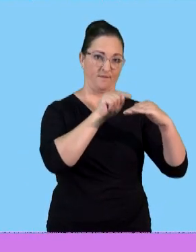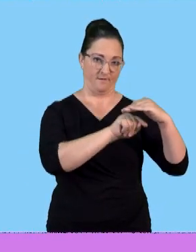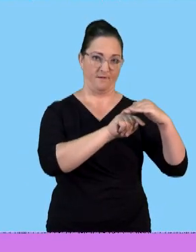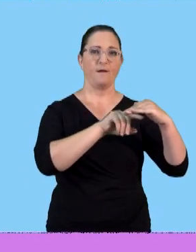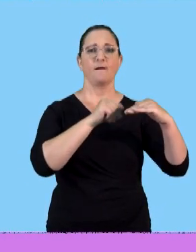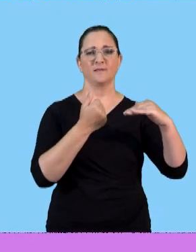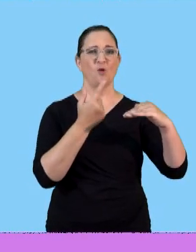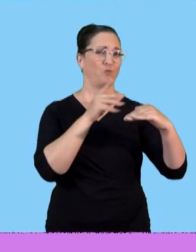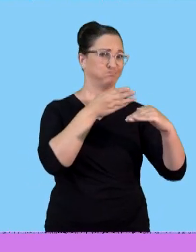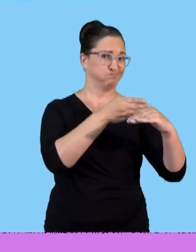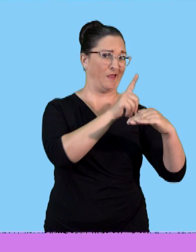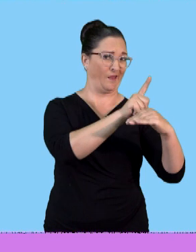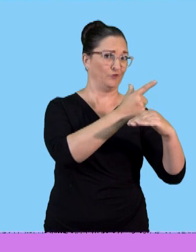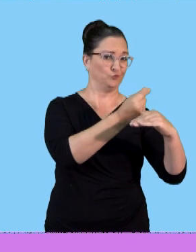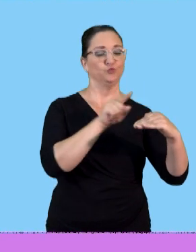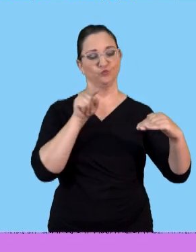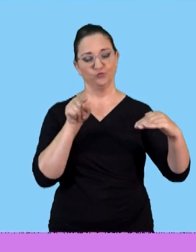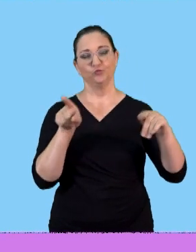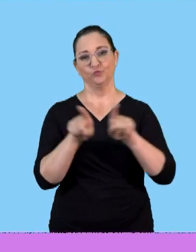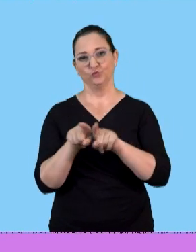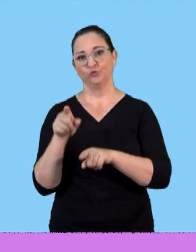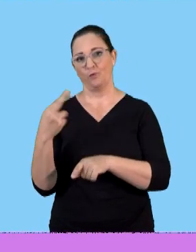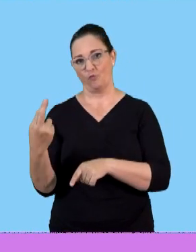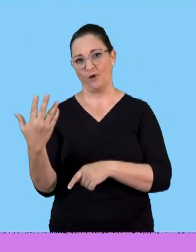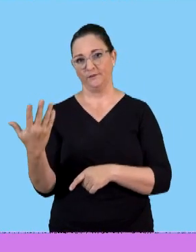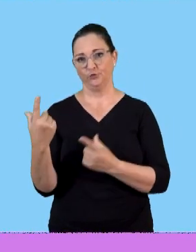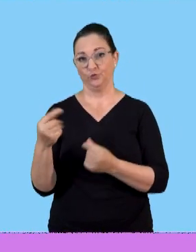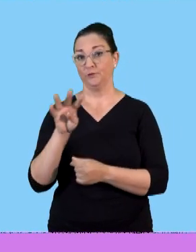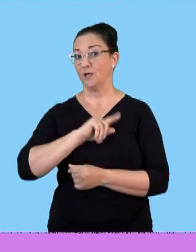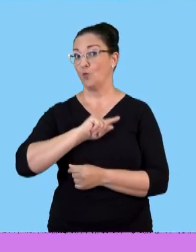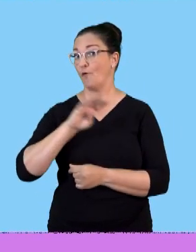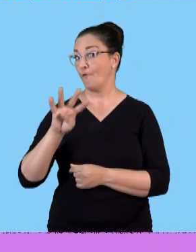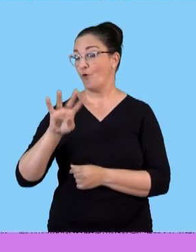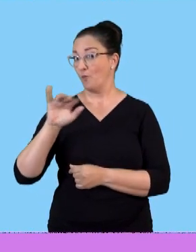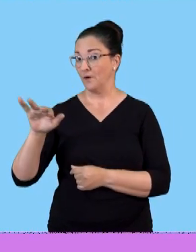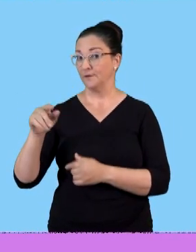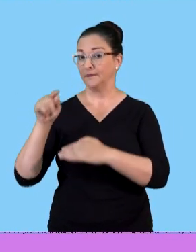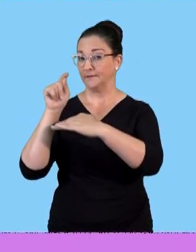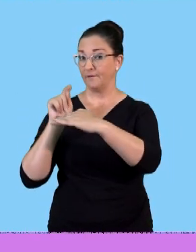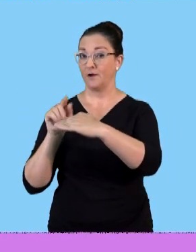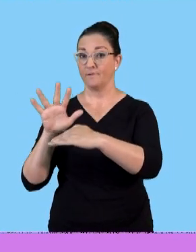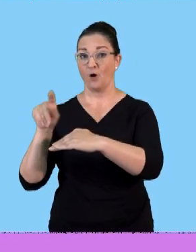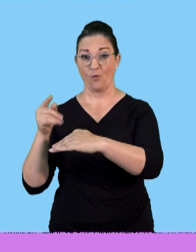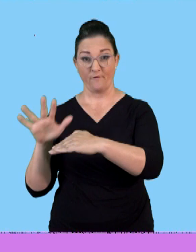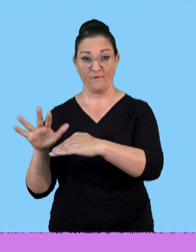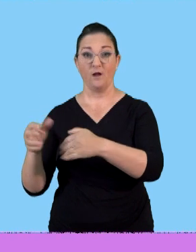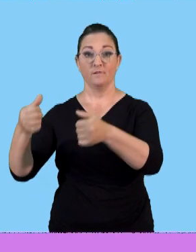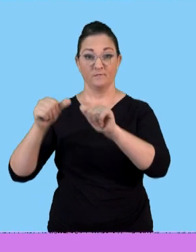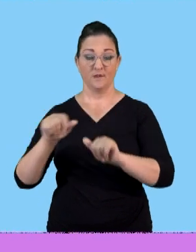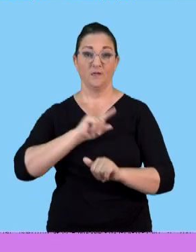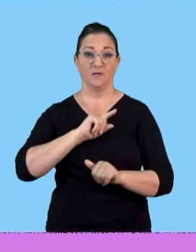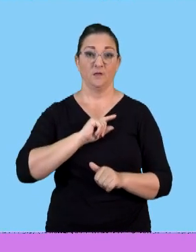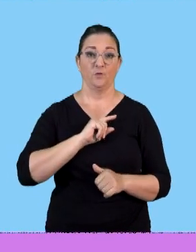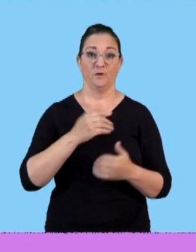on my left-hand side, I also do on my right-hand side. So therefore, 4 million divided by 5.5, it gave me